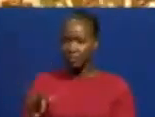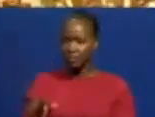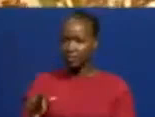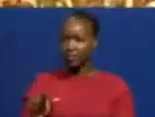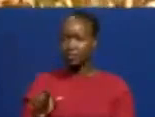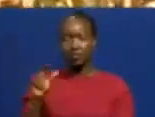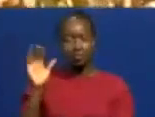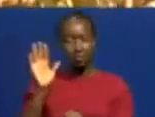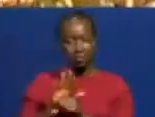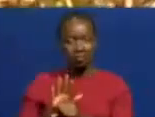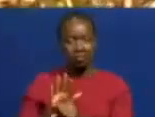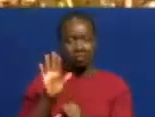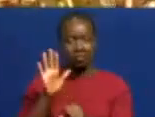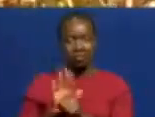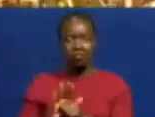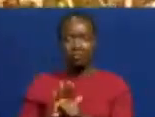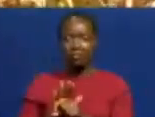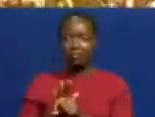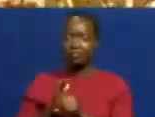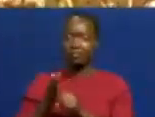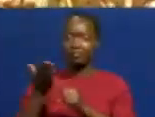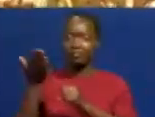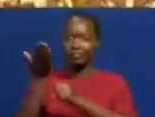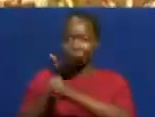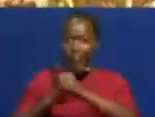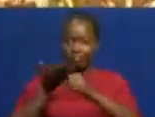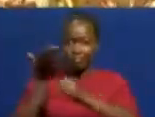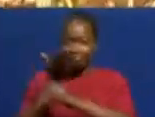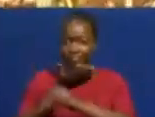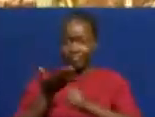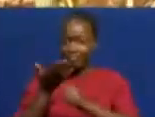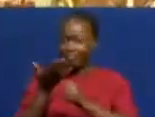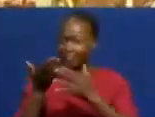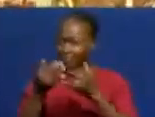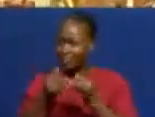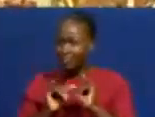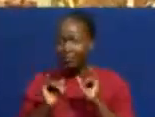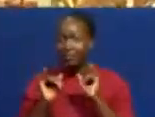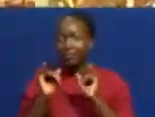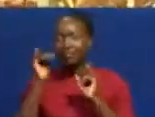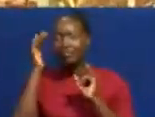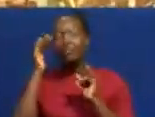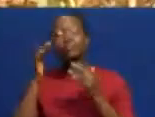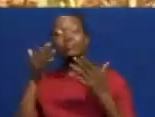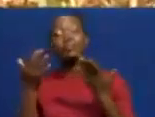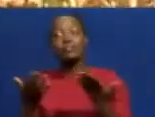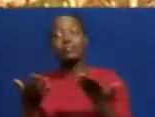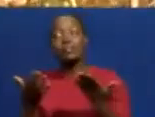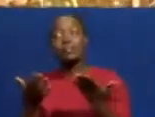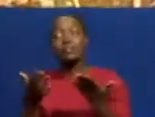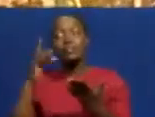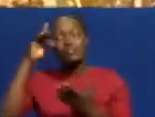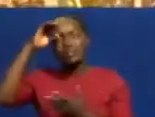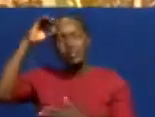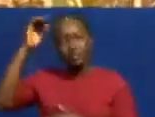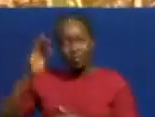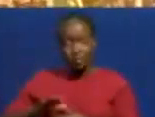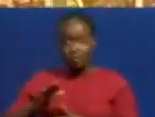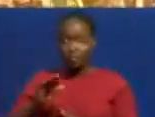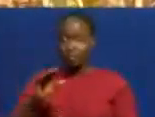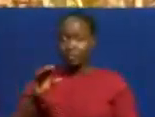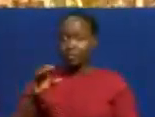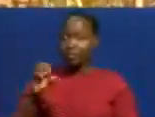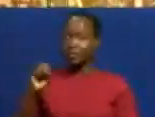greenery behind us, millet. And we are trying to find out how is it that in such a hot,